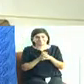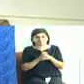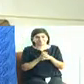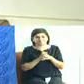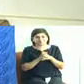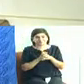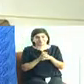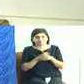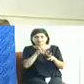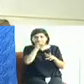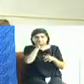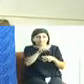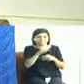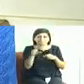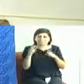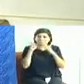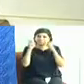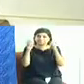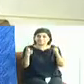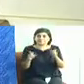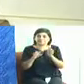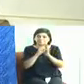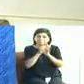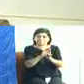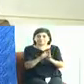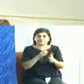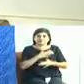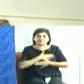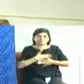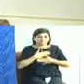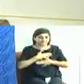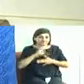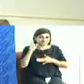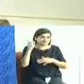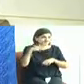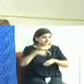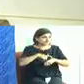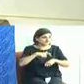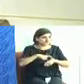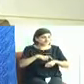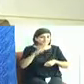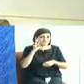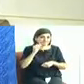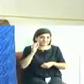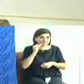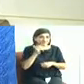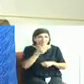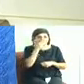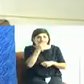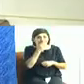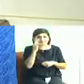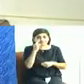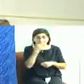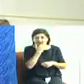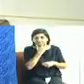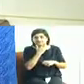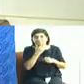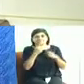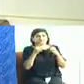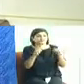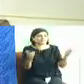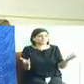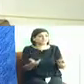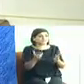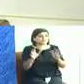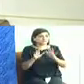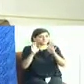We just love to give you a symbol of our appreciation and your first time experience, kind of smelling the roses while you are here. What a wonderful